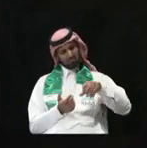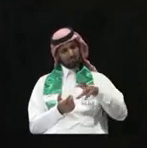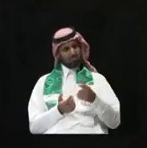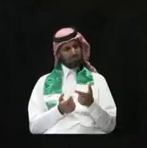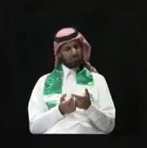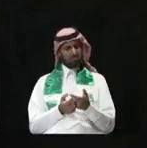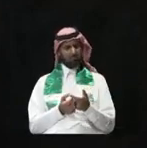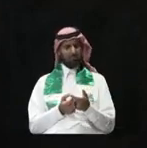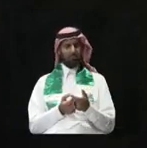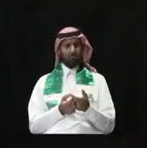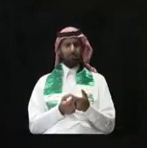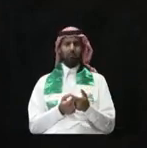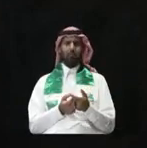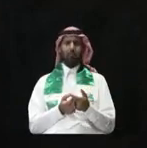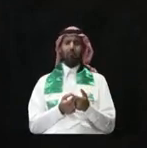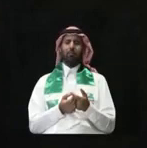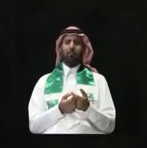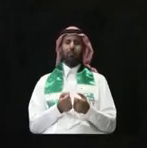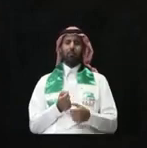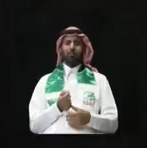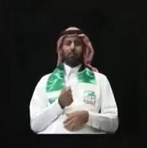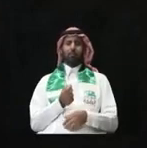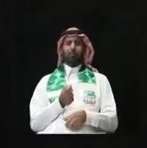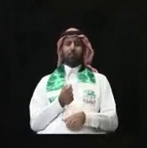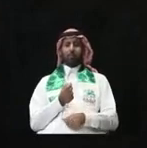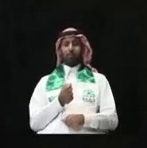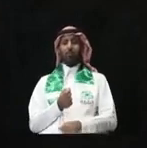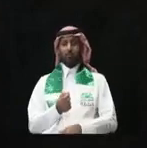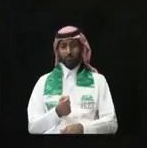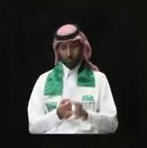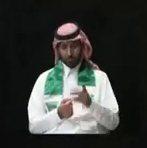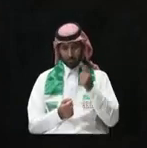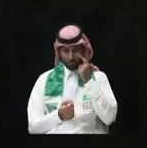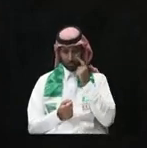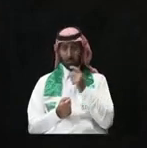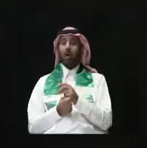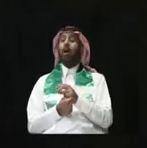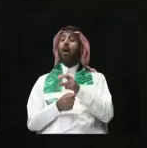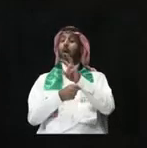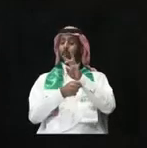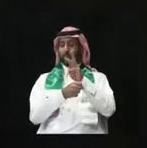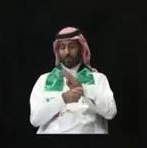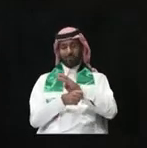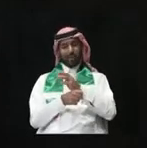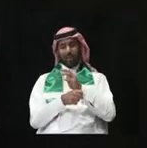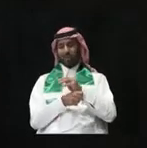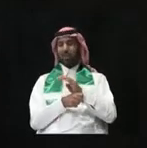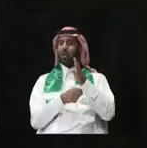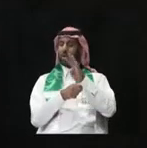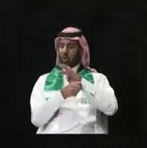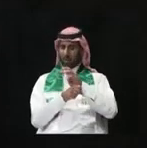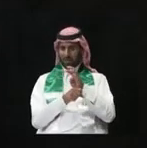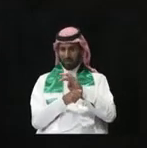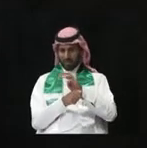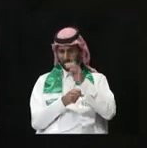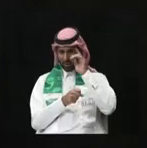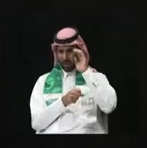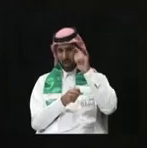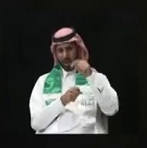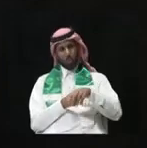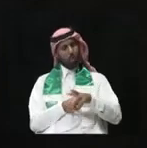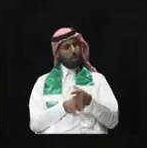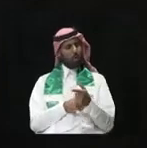negatively. What else? We can speak about the pandemic, the coronavirus pandemic. When did it